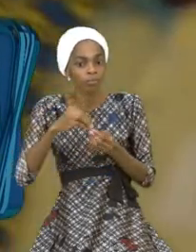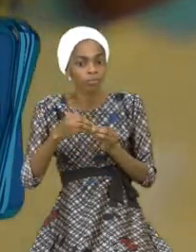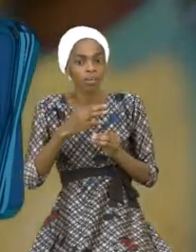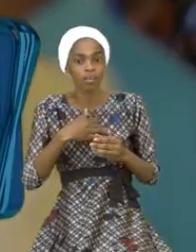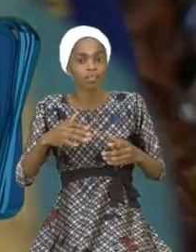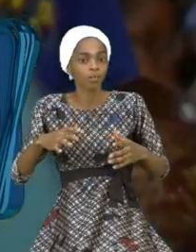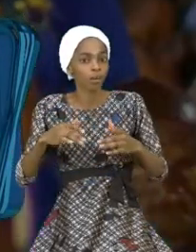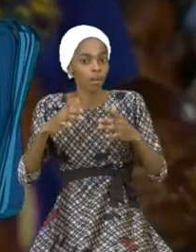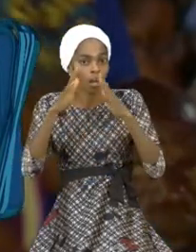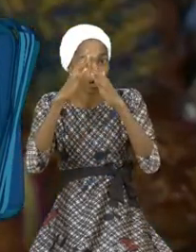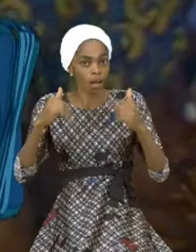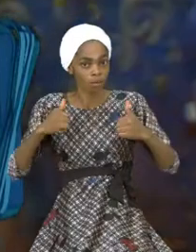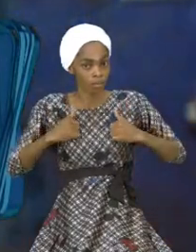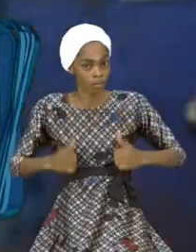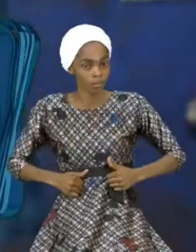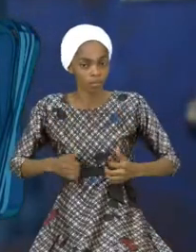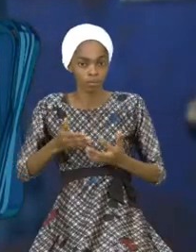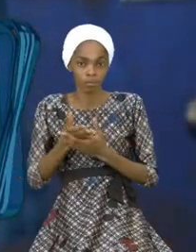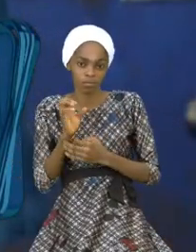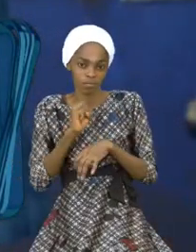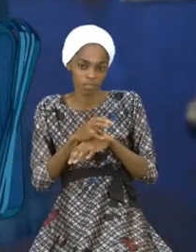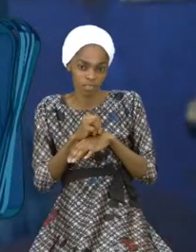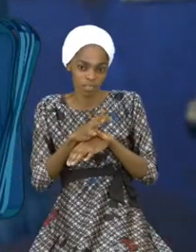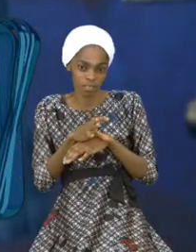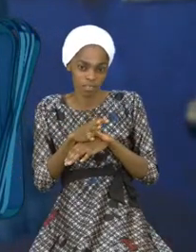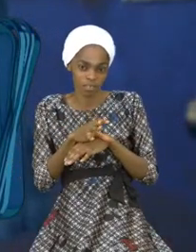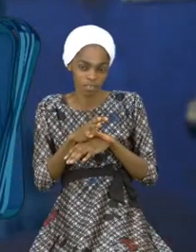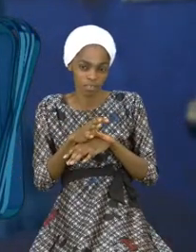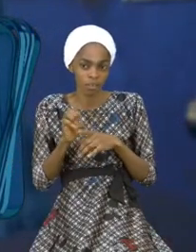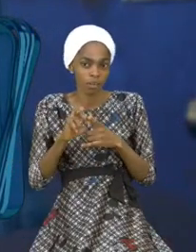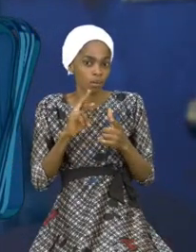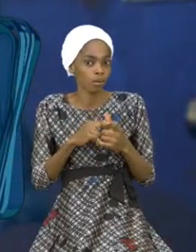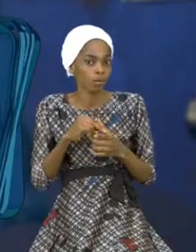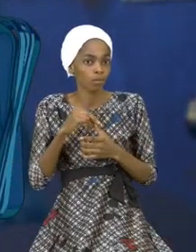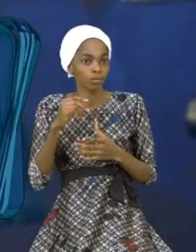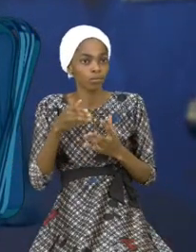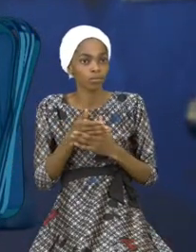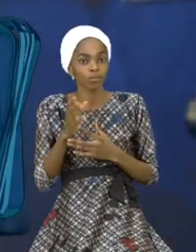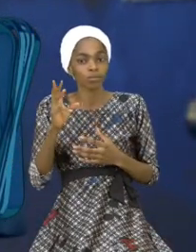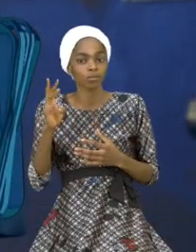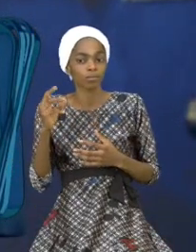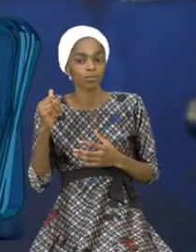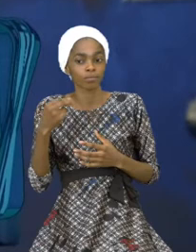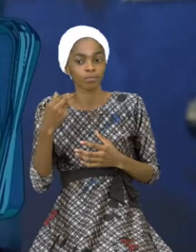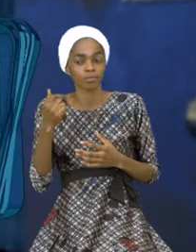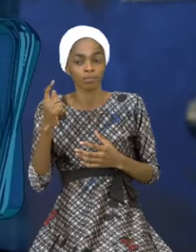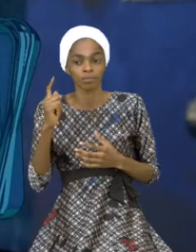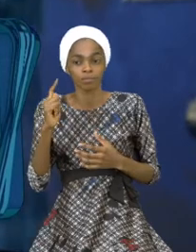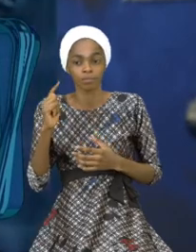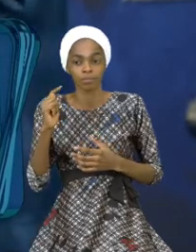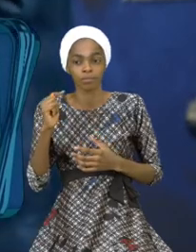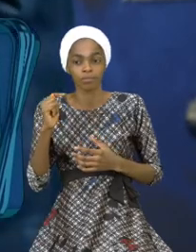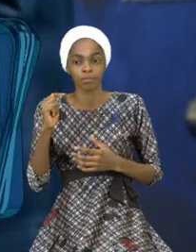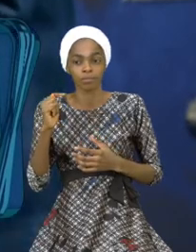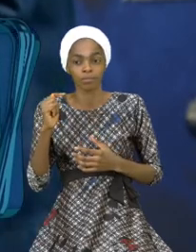via SMS or through WhatsApp to the number going on the